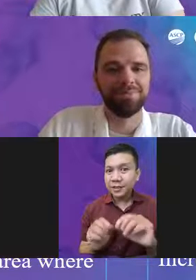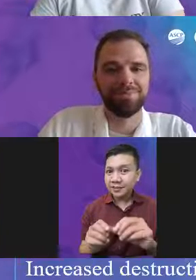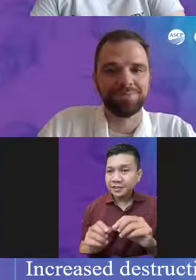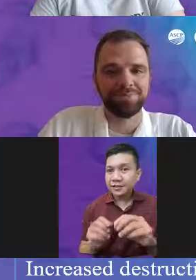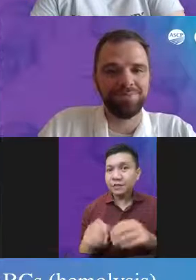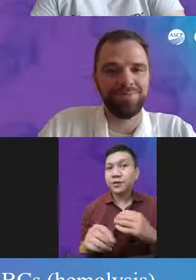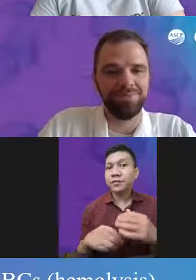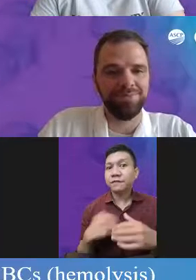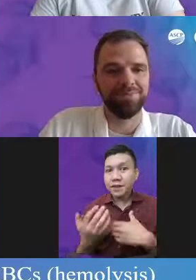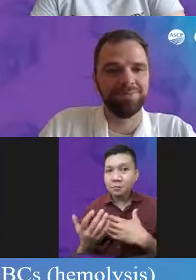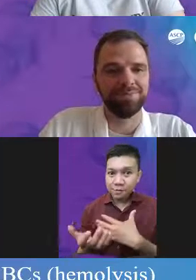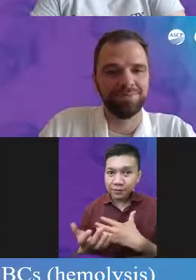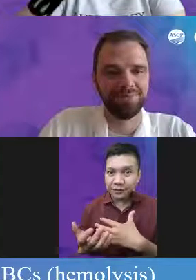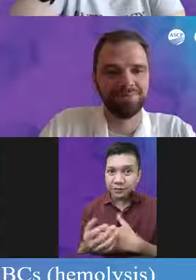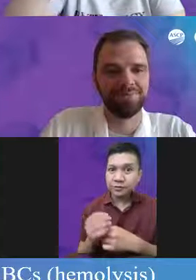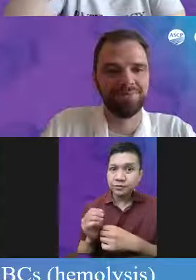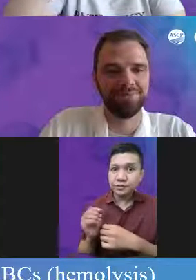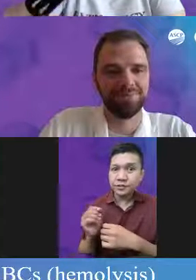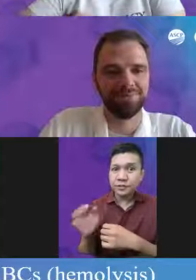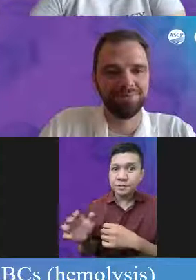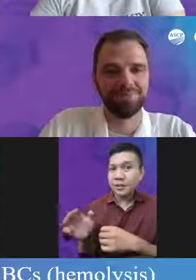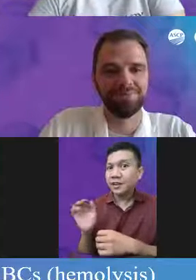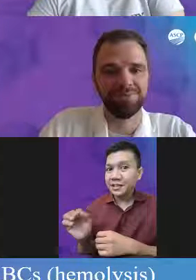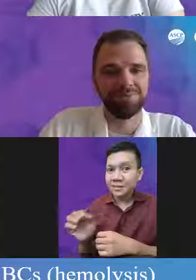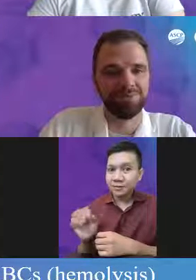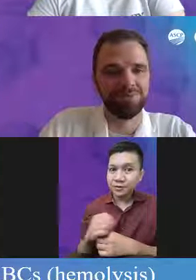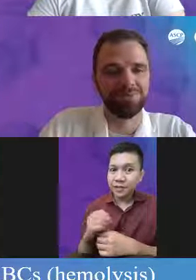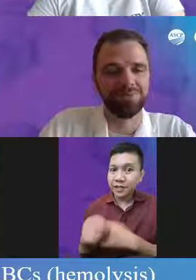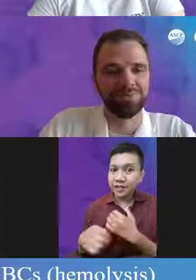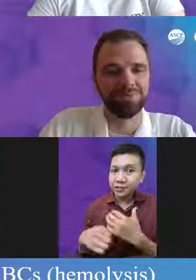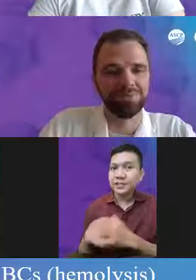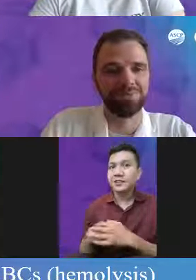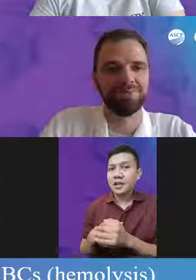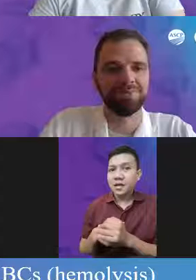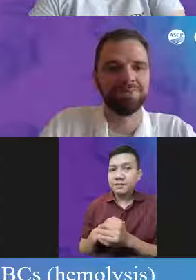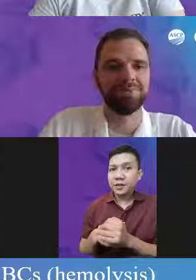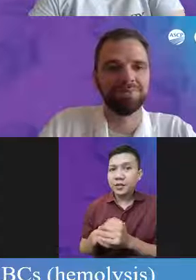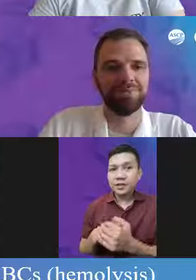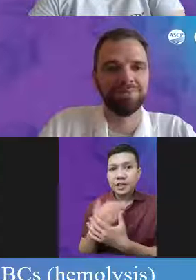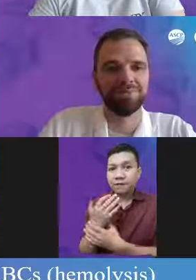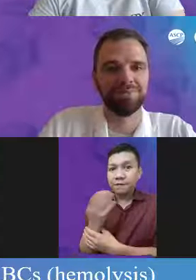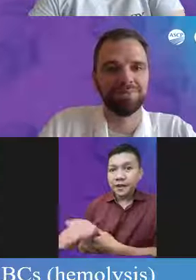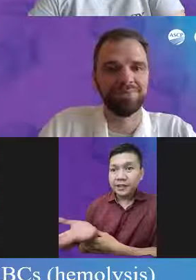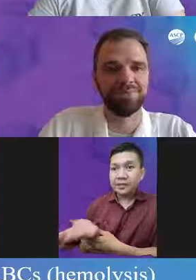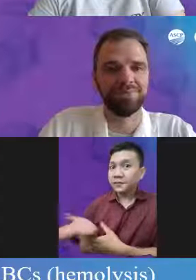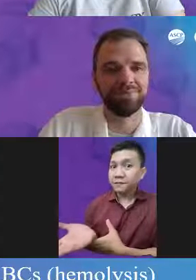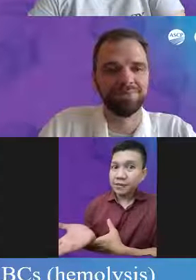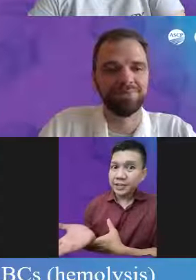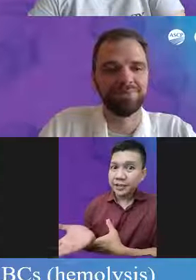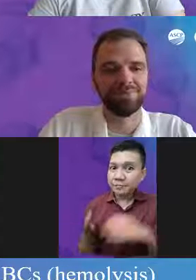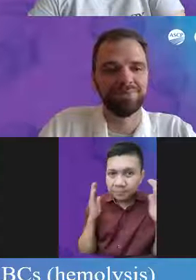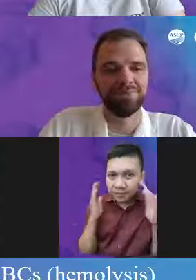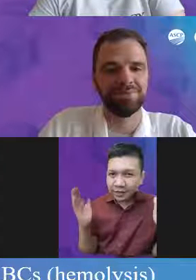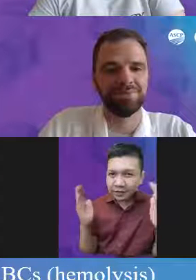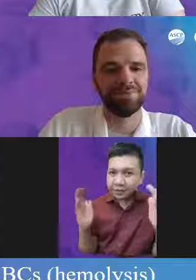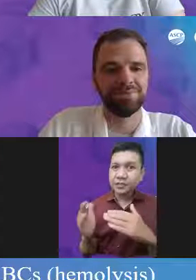to make sense of your final report to determine and lead them to the right diagnosis. Because if you find